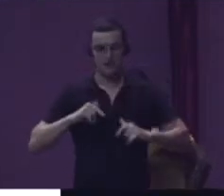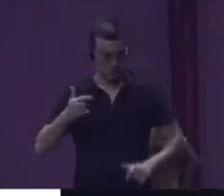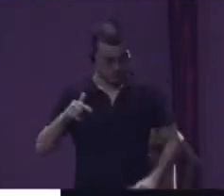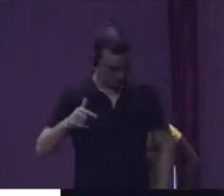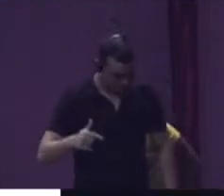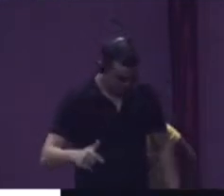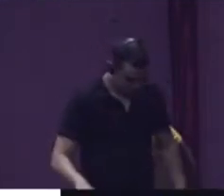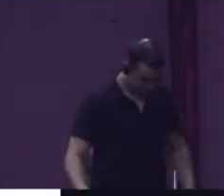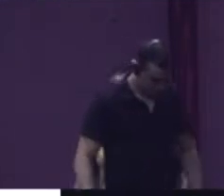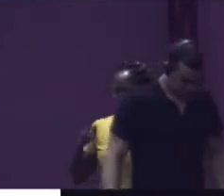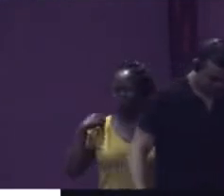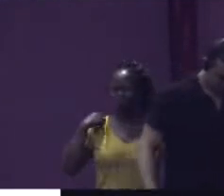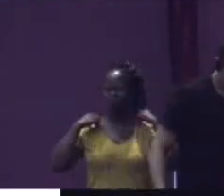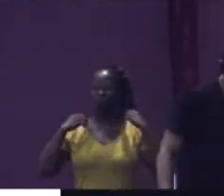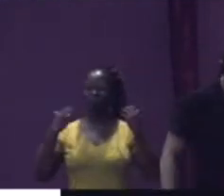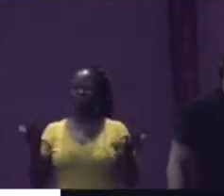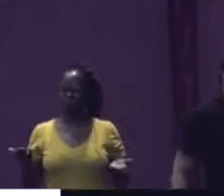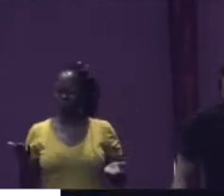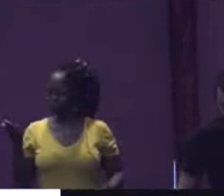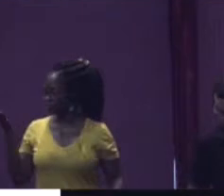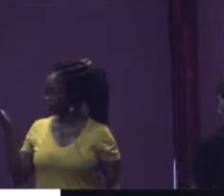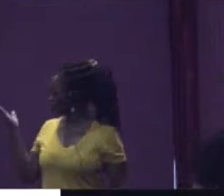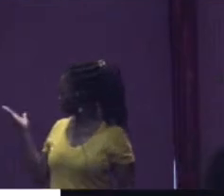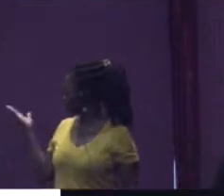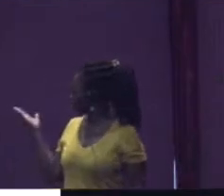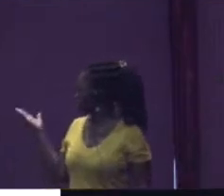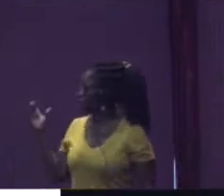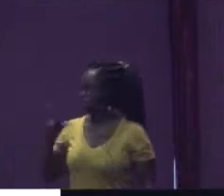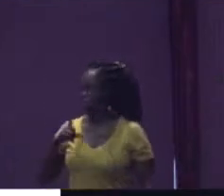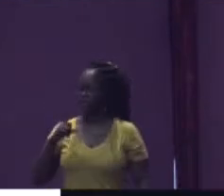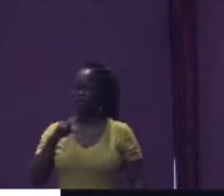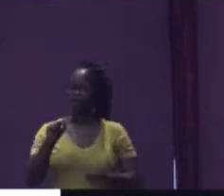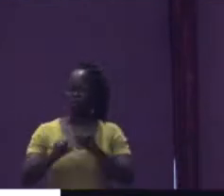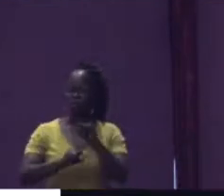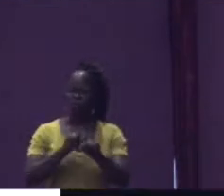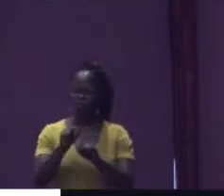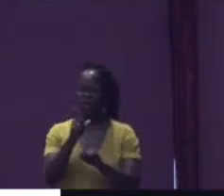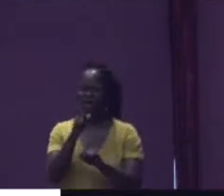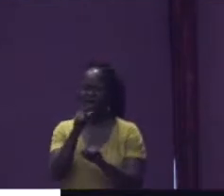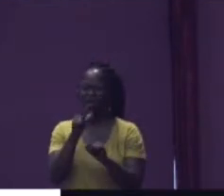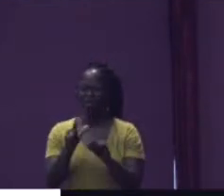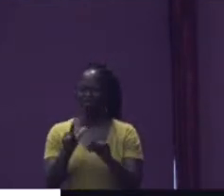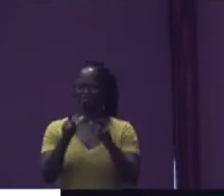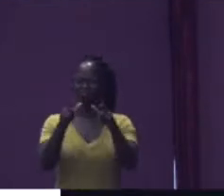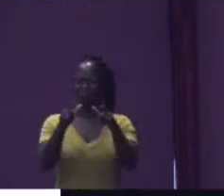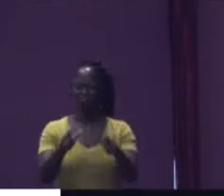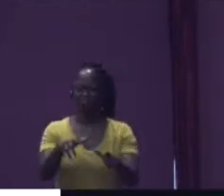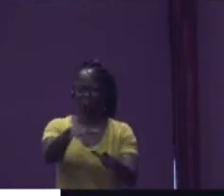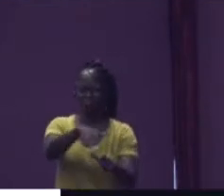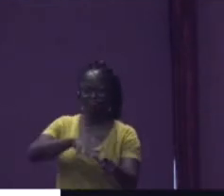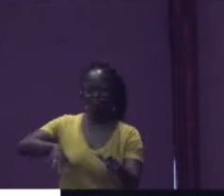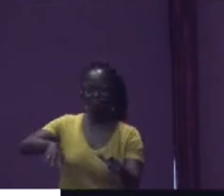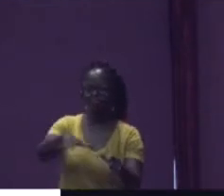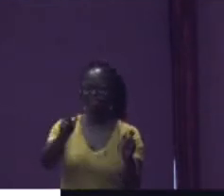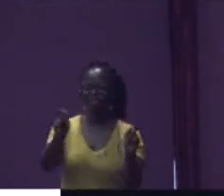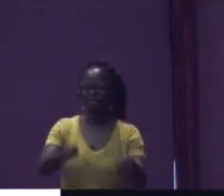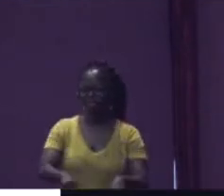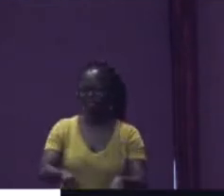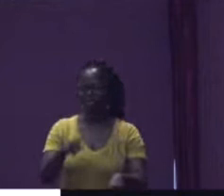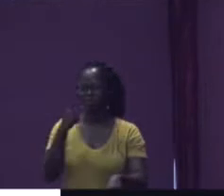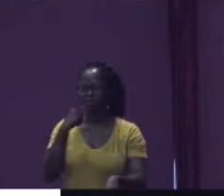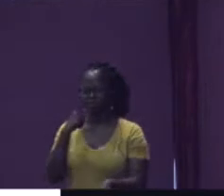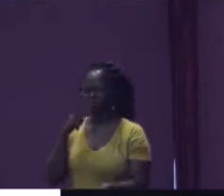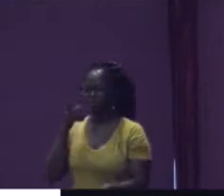Okay. There was a central watering place, fountain, and so often the